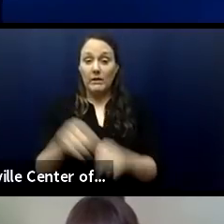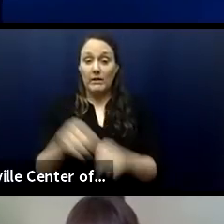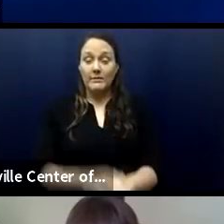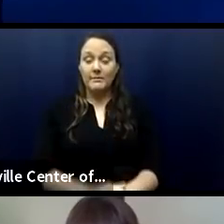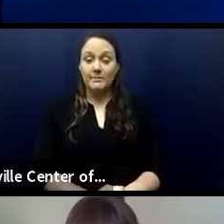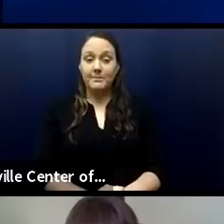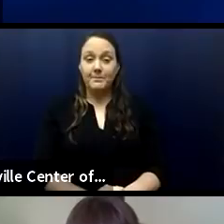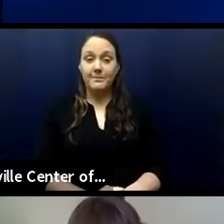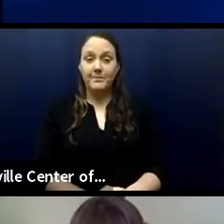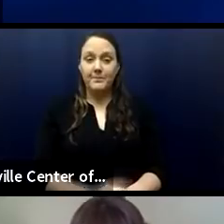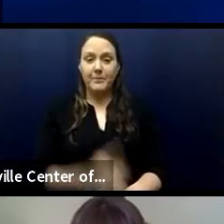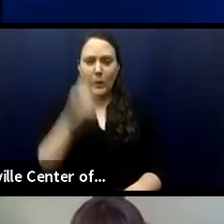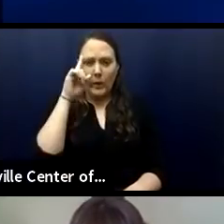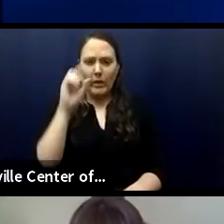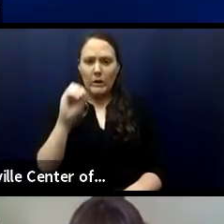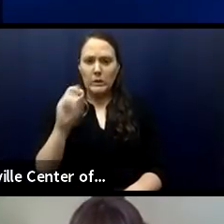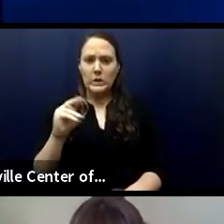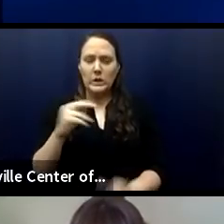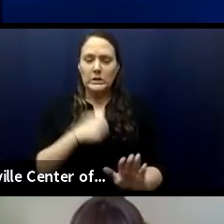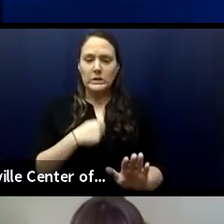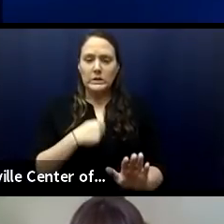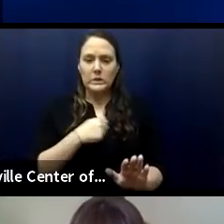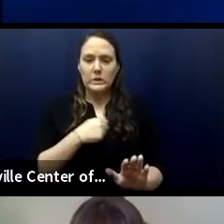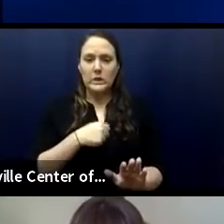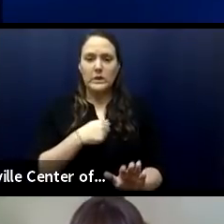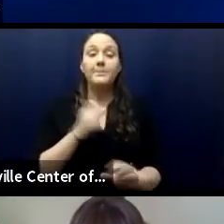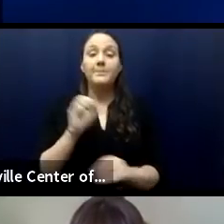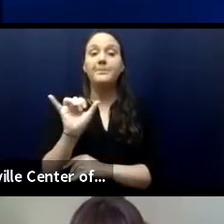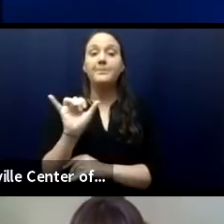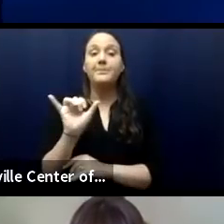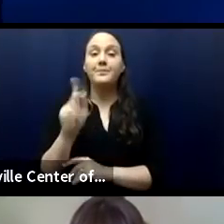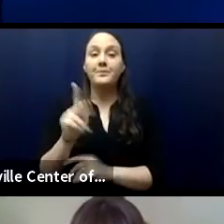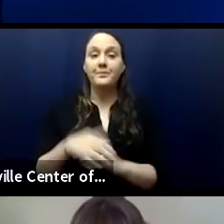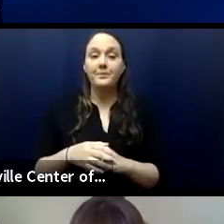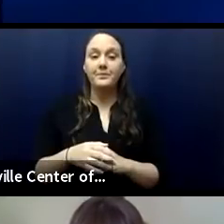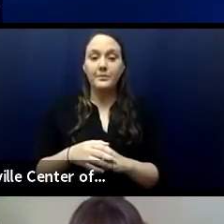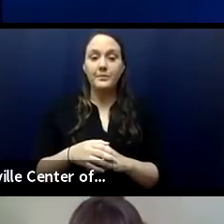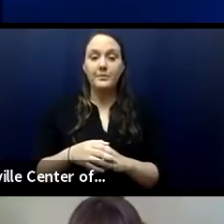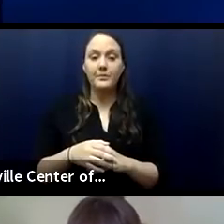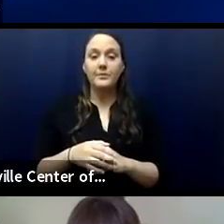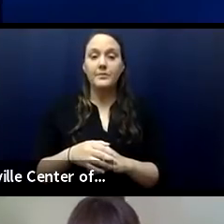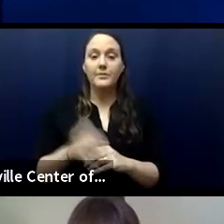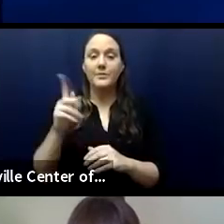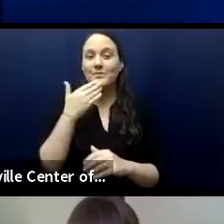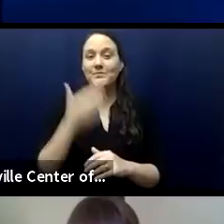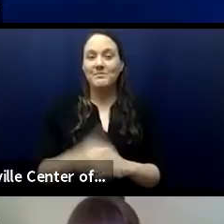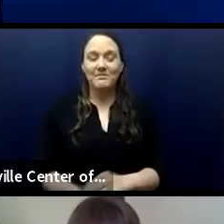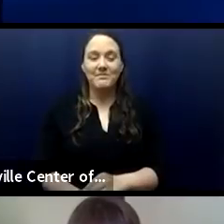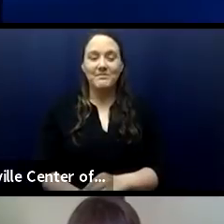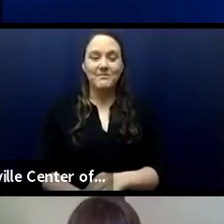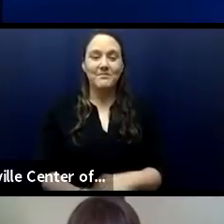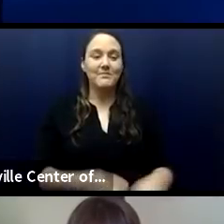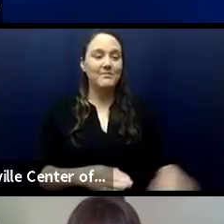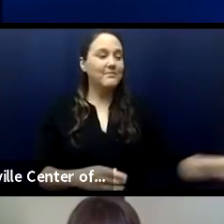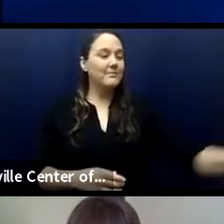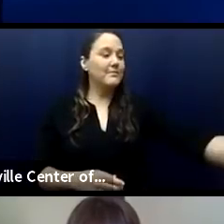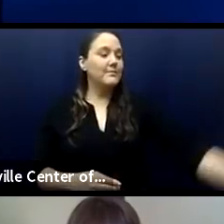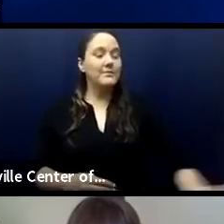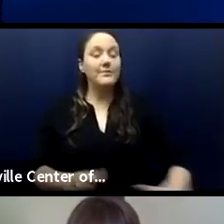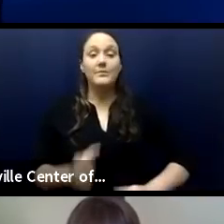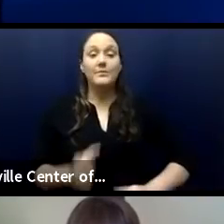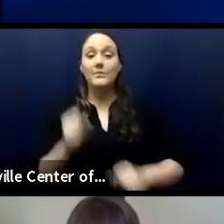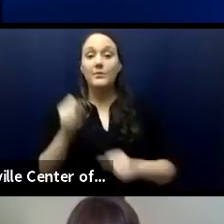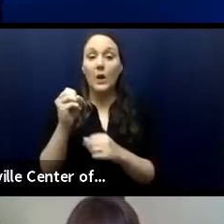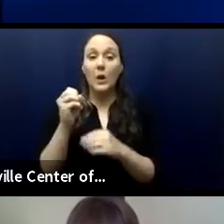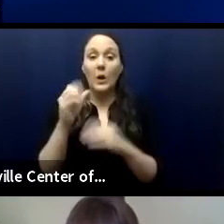Thought it was on, sorry. Nope, there we go. Okay, good. There we go, thank you. Sorry about that. So the